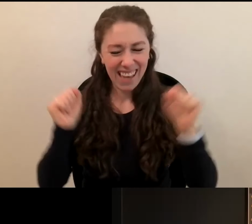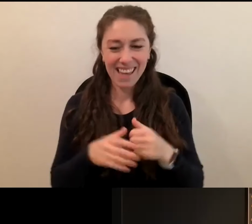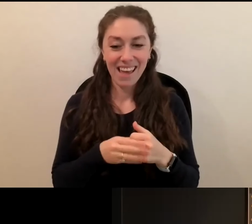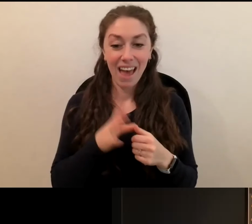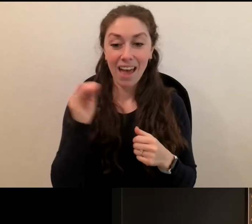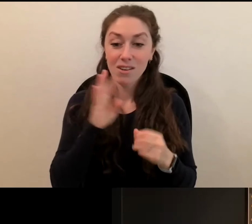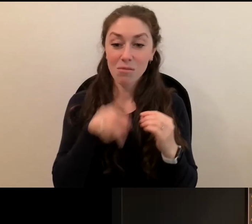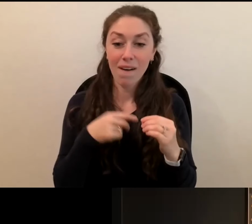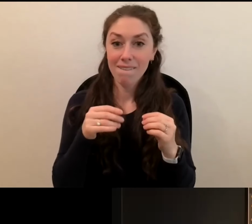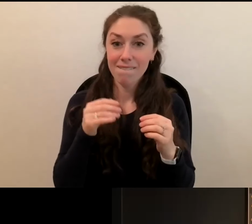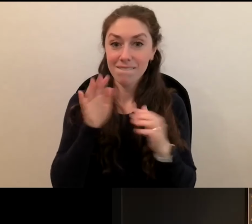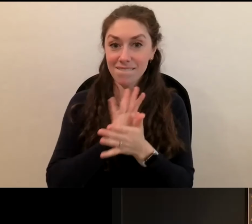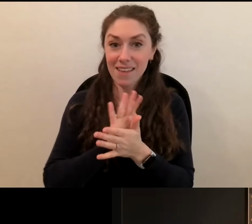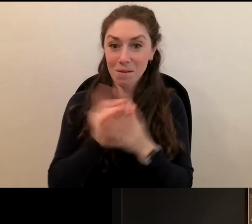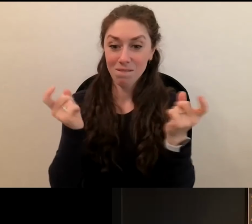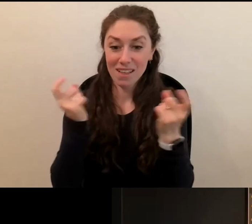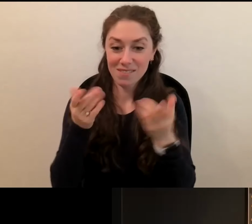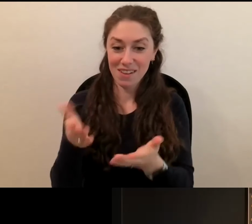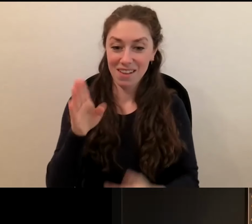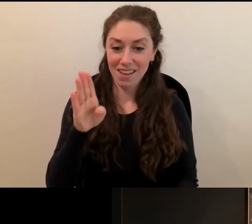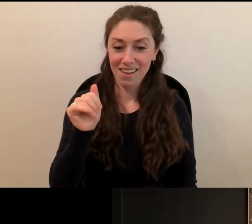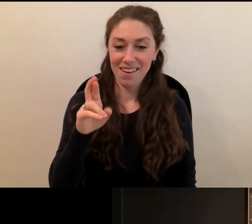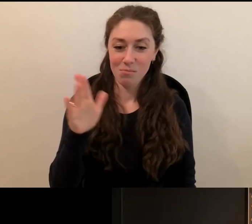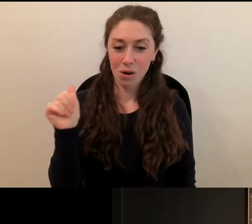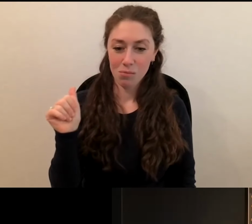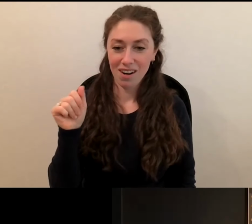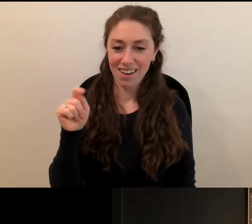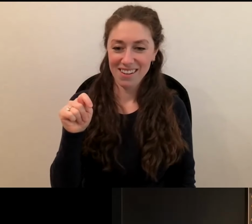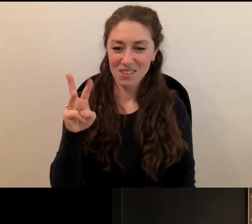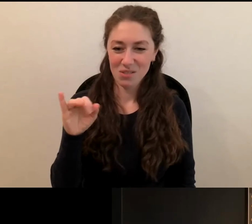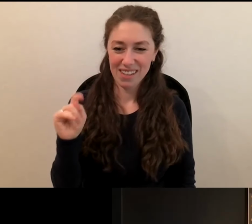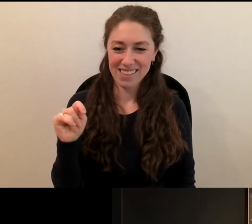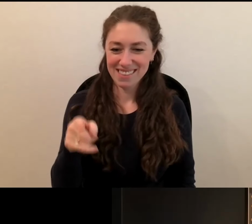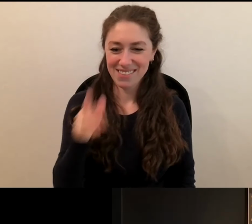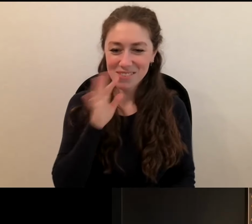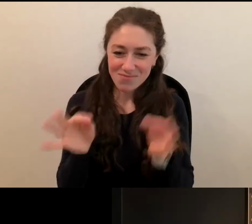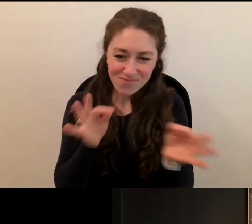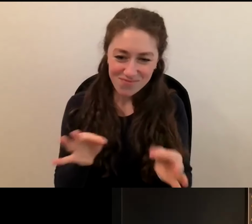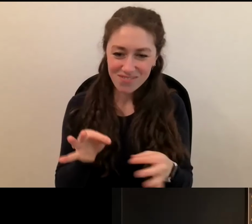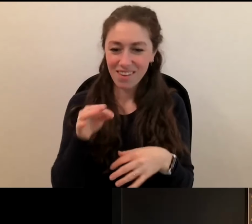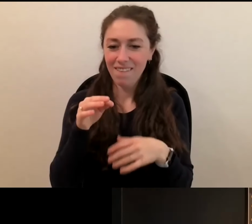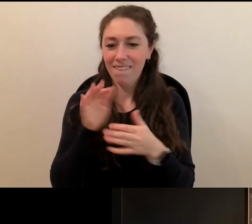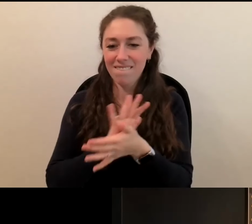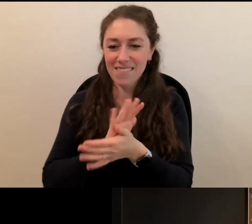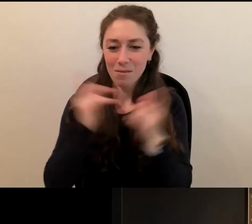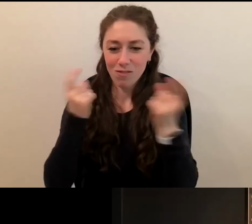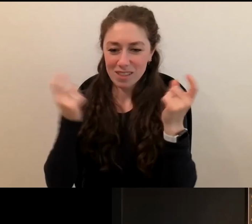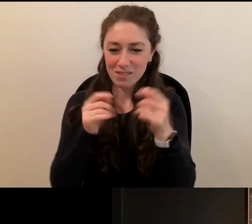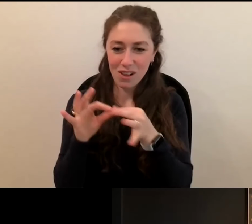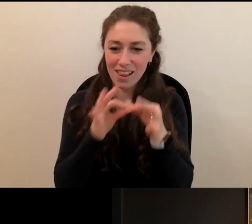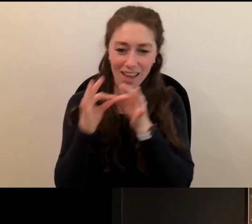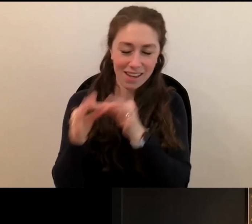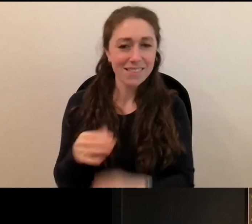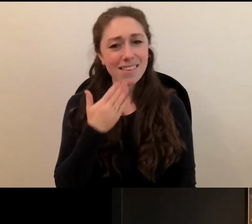of film festivals, we have Barbara Twist, who's going to share a little bit from the Film Festival Alliance. Thank you so